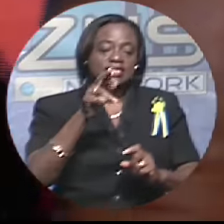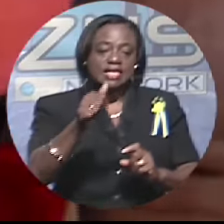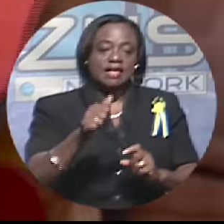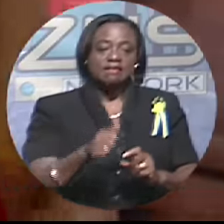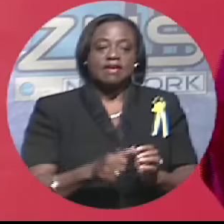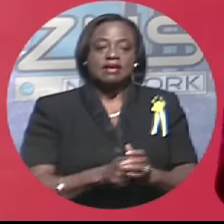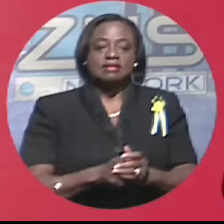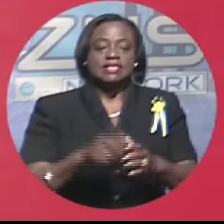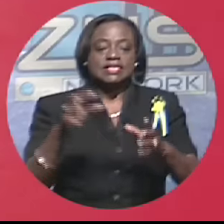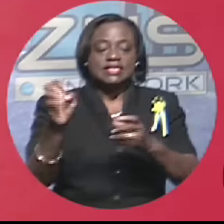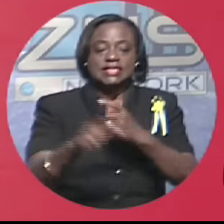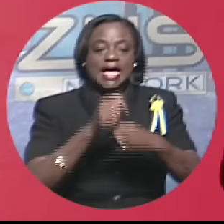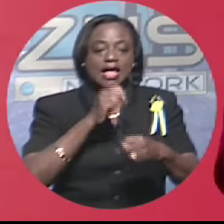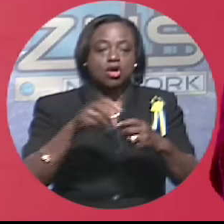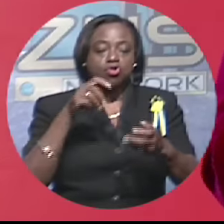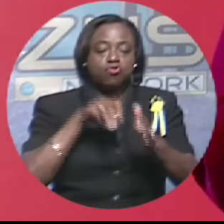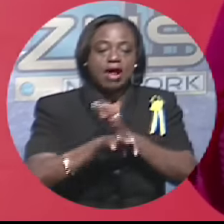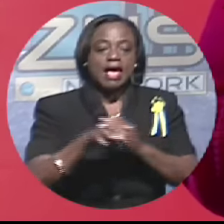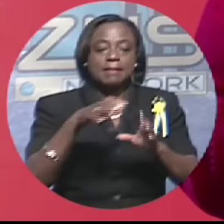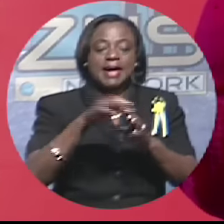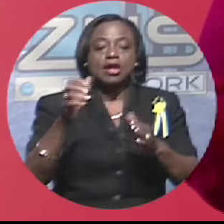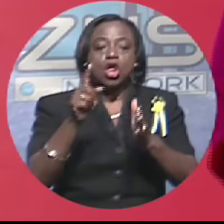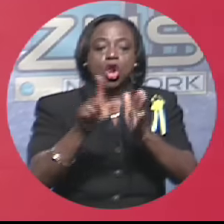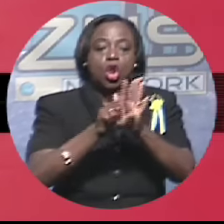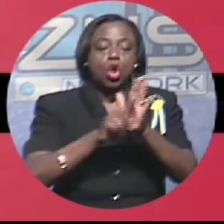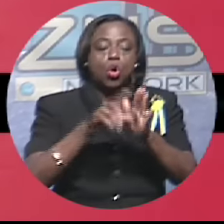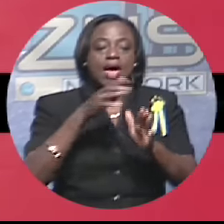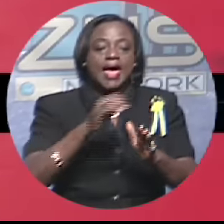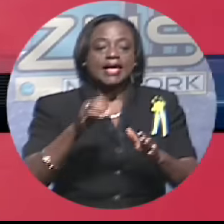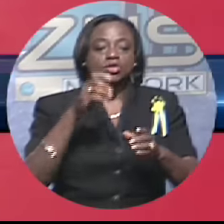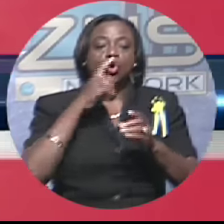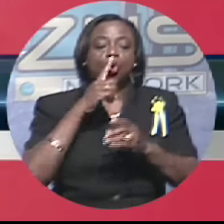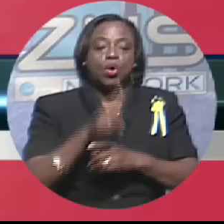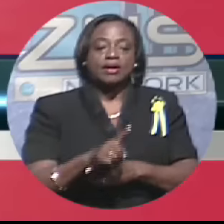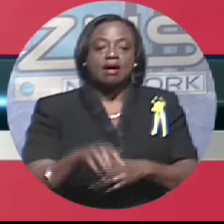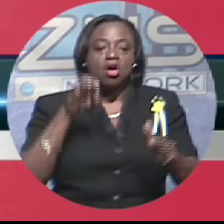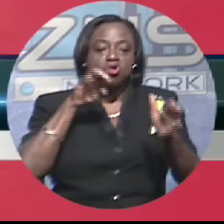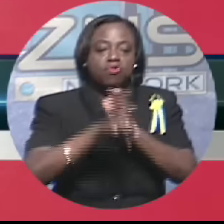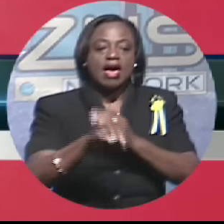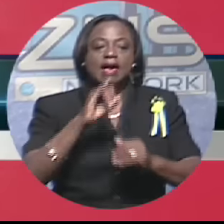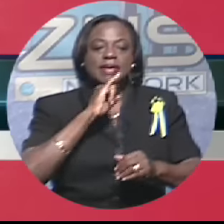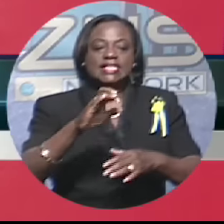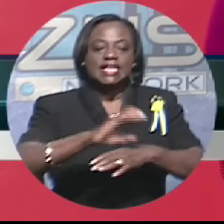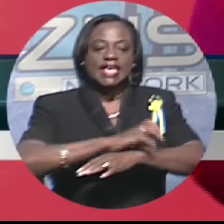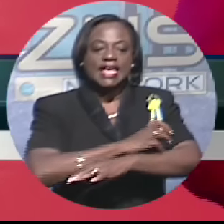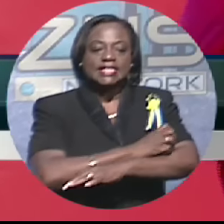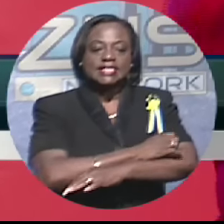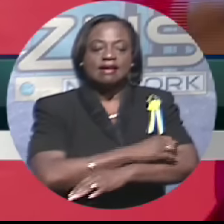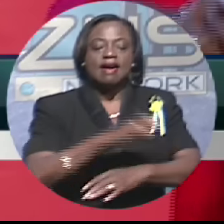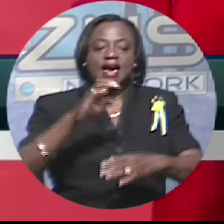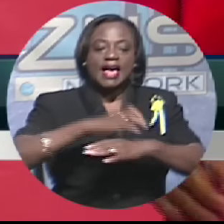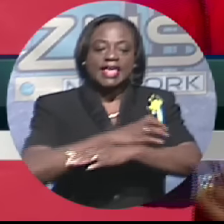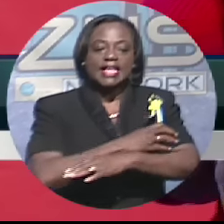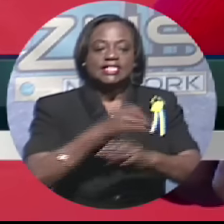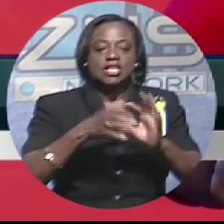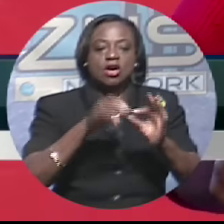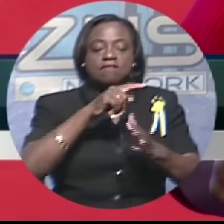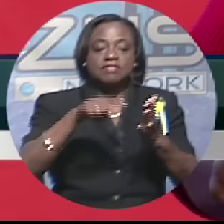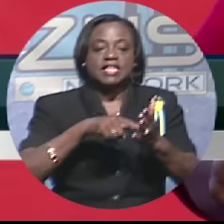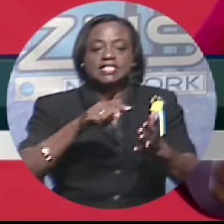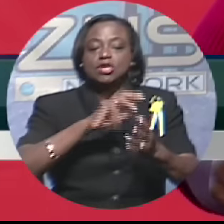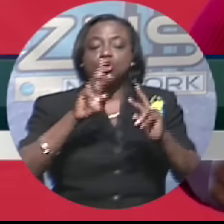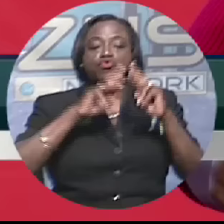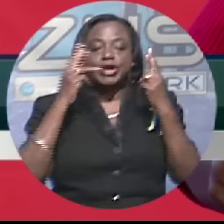law and order. Crime is our cancer. But it is also the cancer of this entire